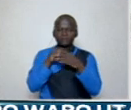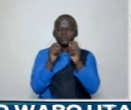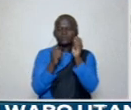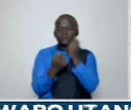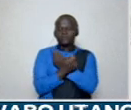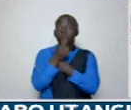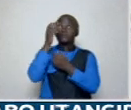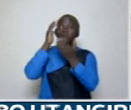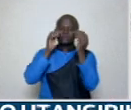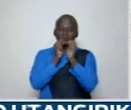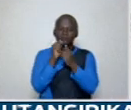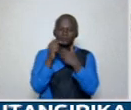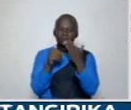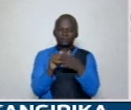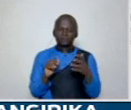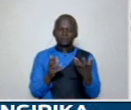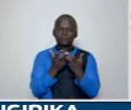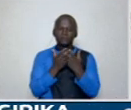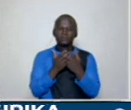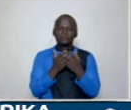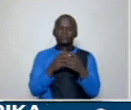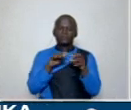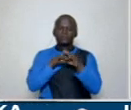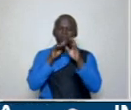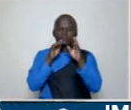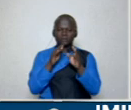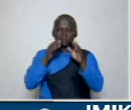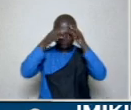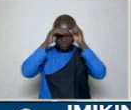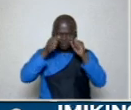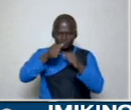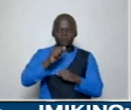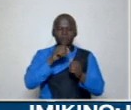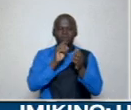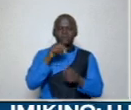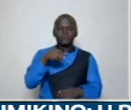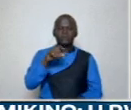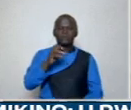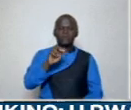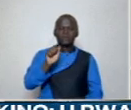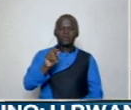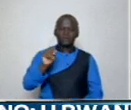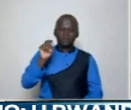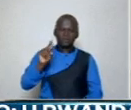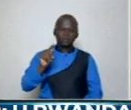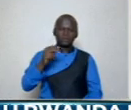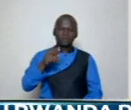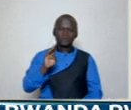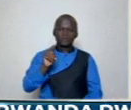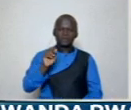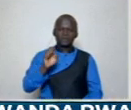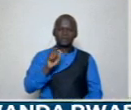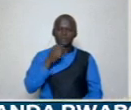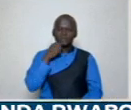mihindagurikire y'ikirere no kubirebana n'urusobe rw'ibinyabuzima Perezida wa Green Party Depite Frank Habineza avuga ko nk'abaharanira